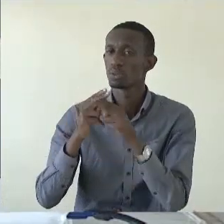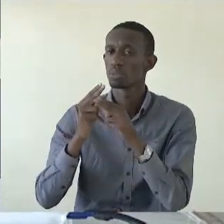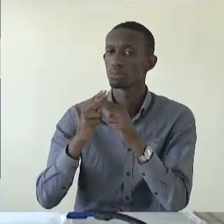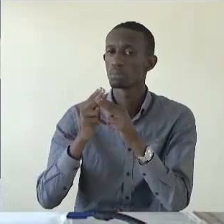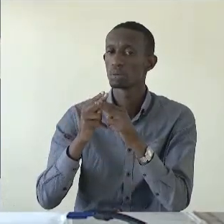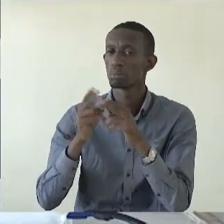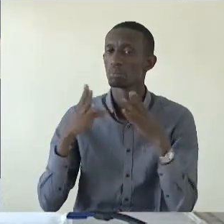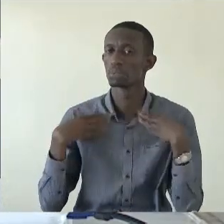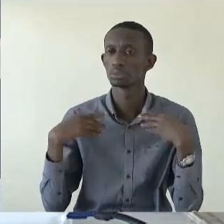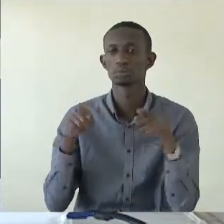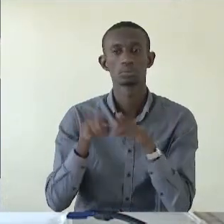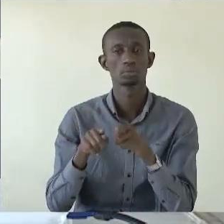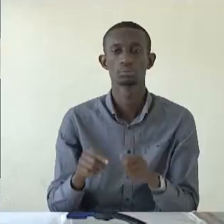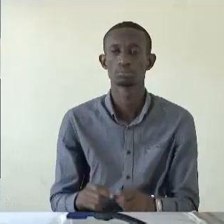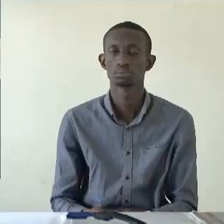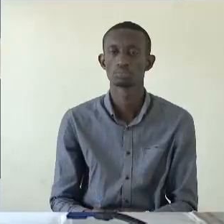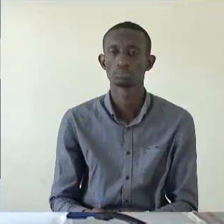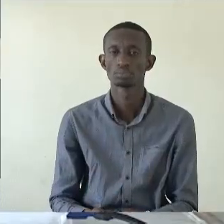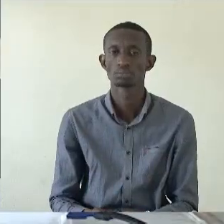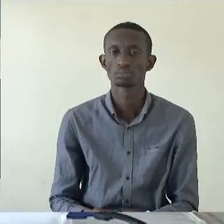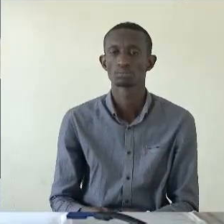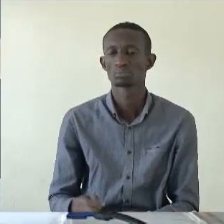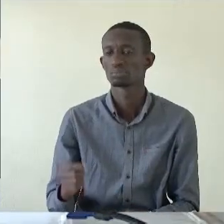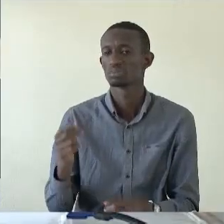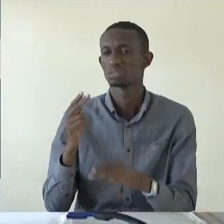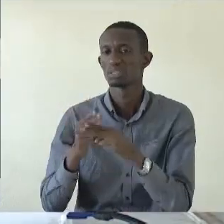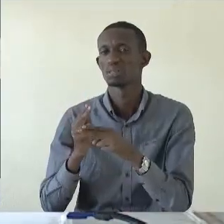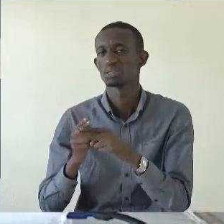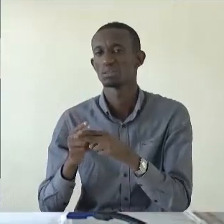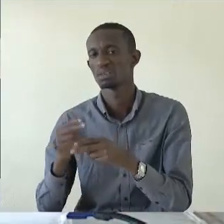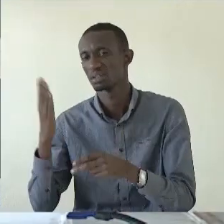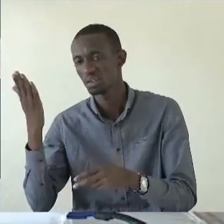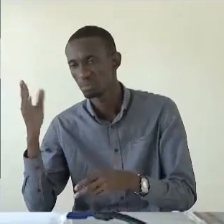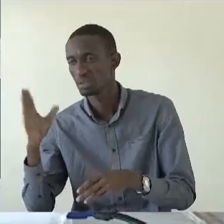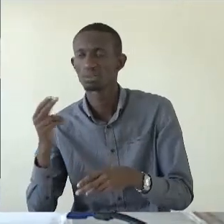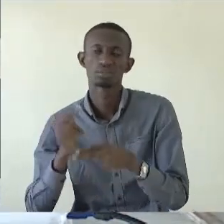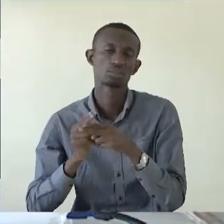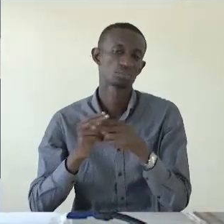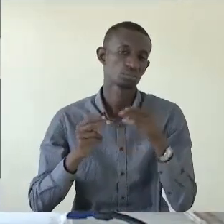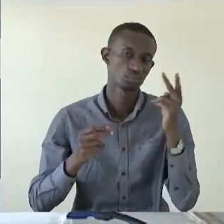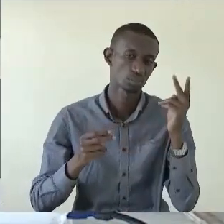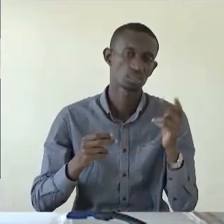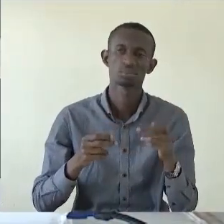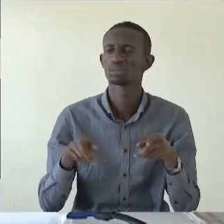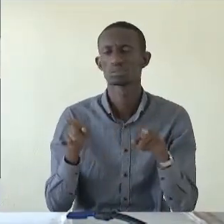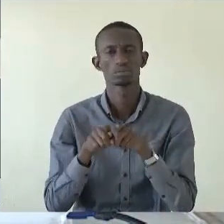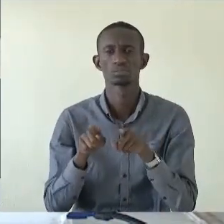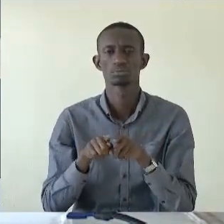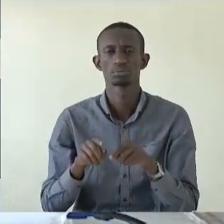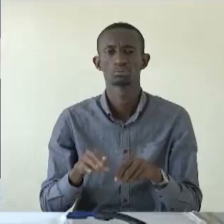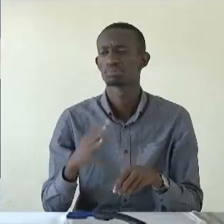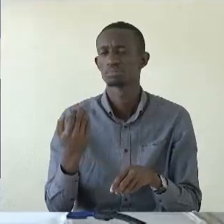even the IUPAC name. So this is the IUPAC, and that is IUPAC name, and that is the common